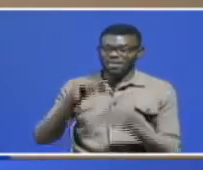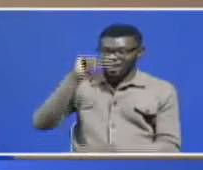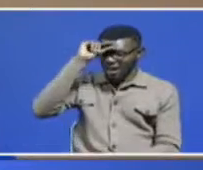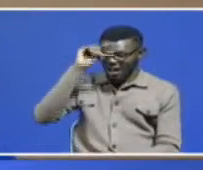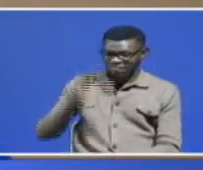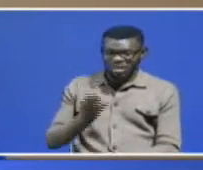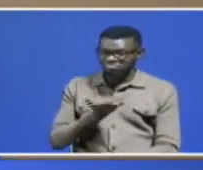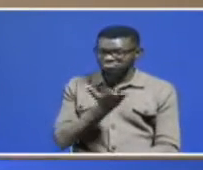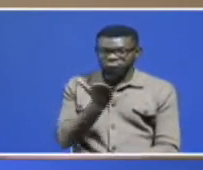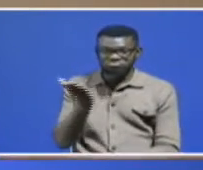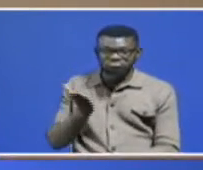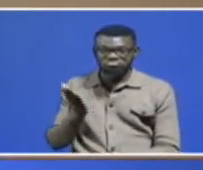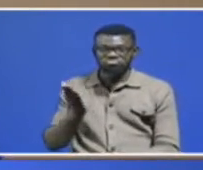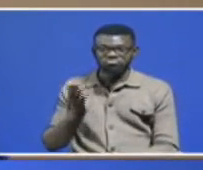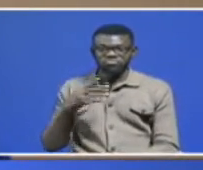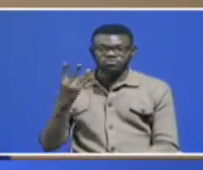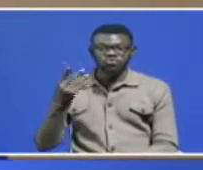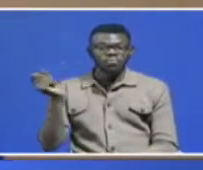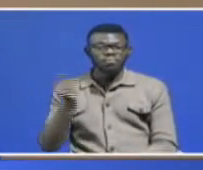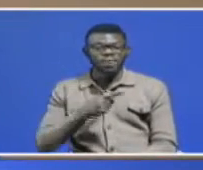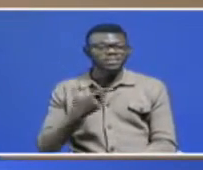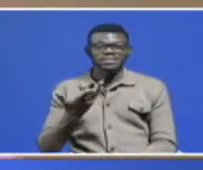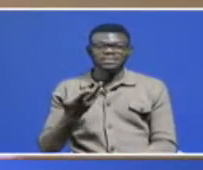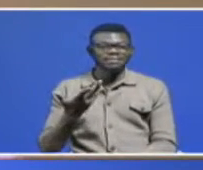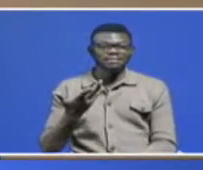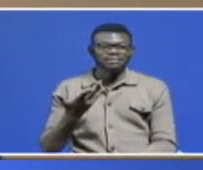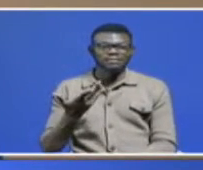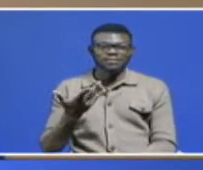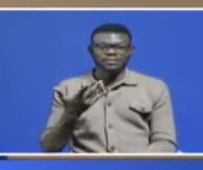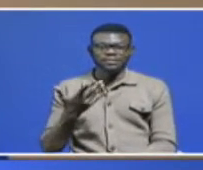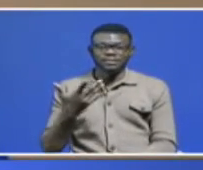They will tell you that they have 4 months unpaid